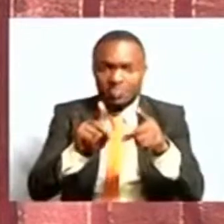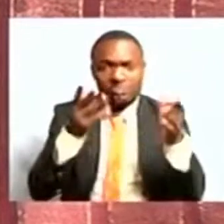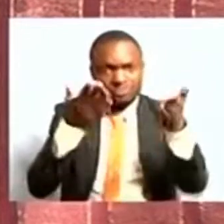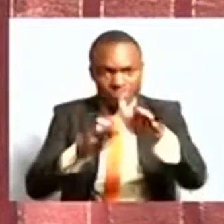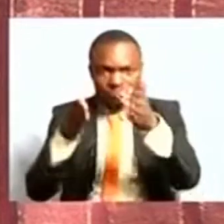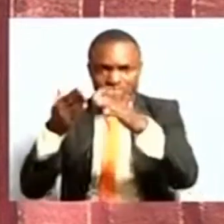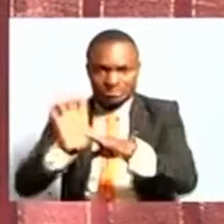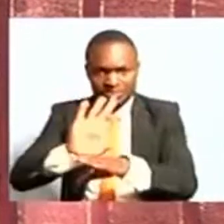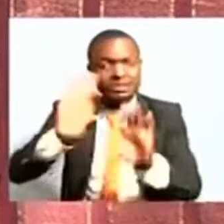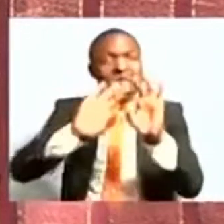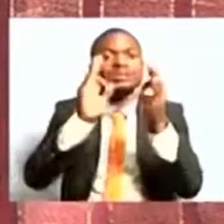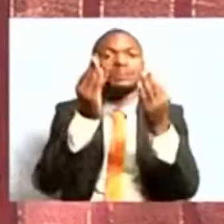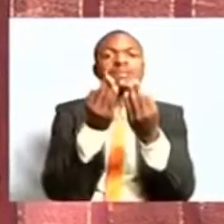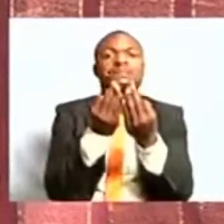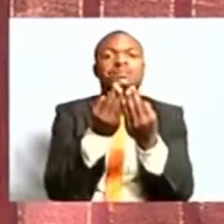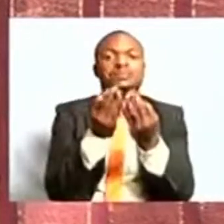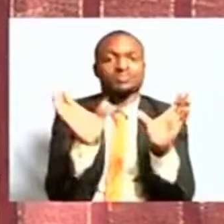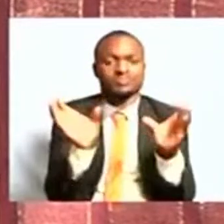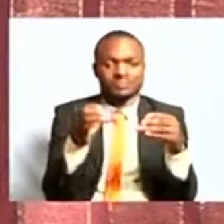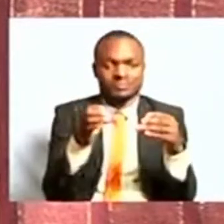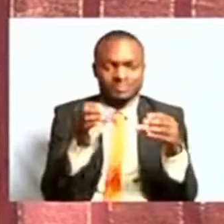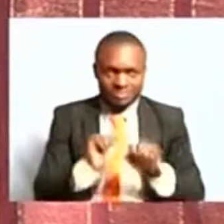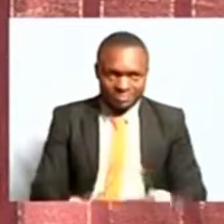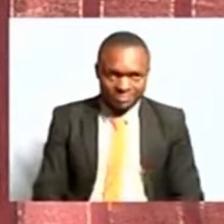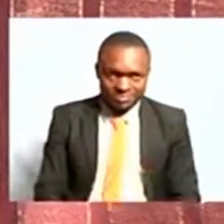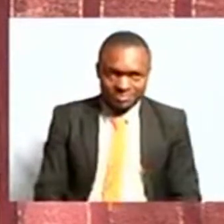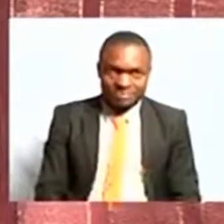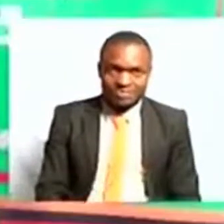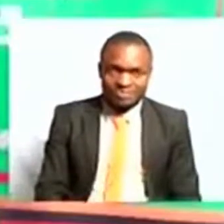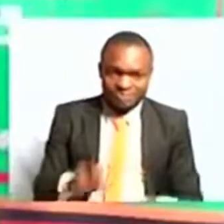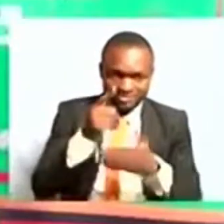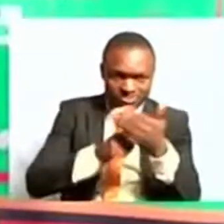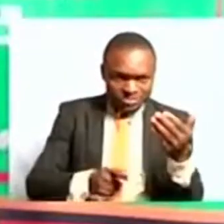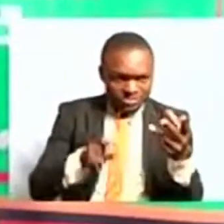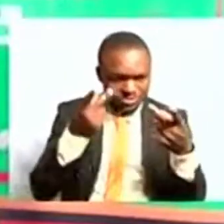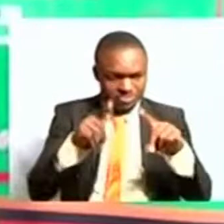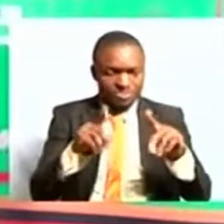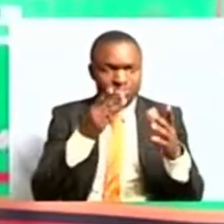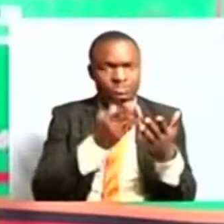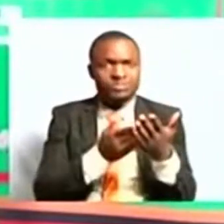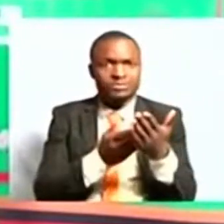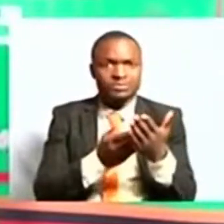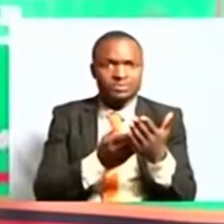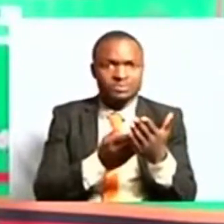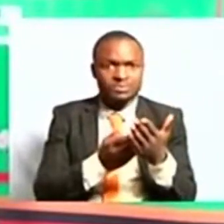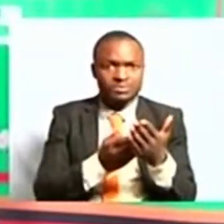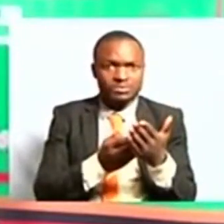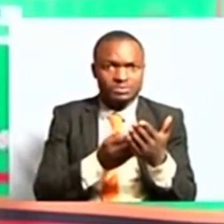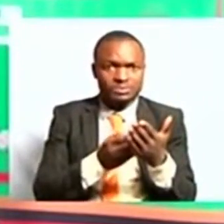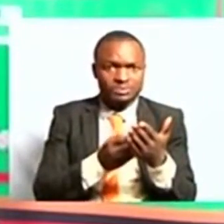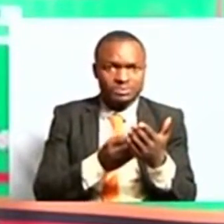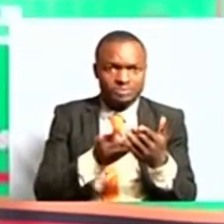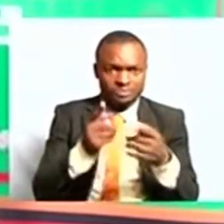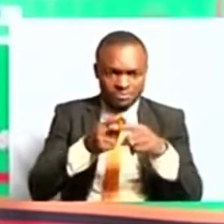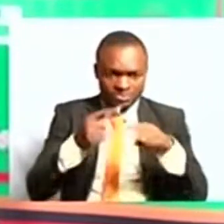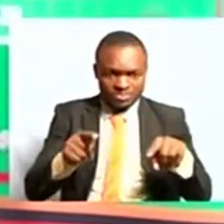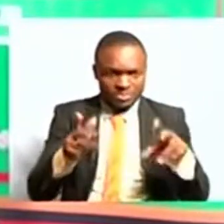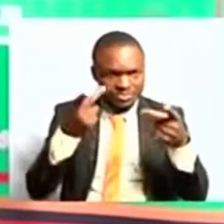and their families, as well as the community. Okay, when is this particular event scheduled to be